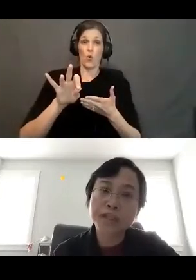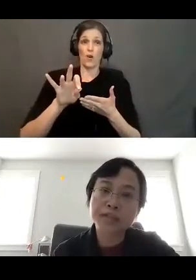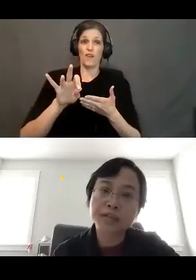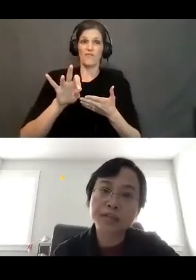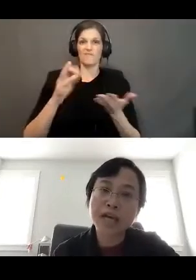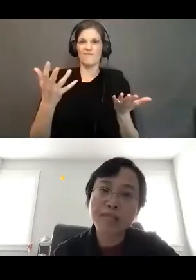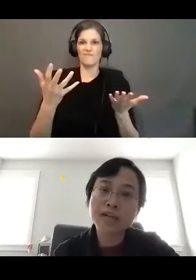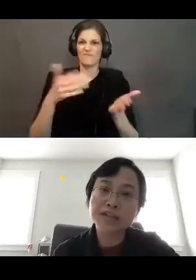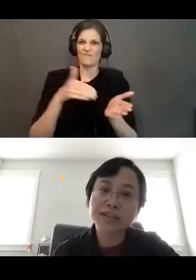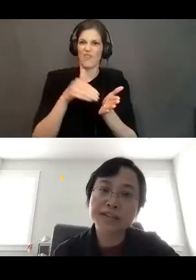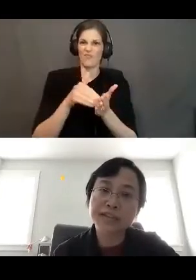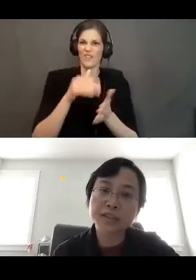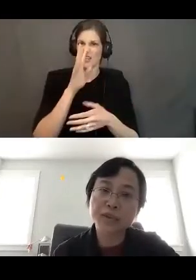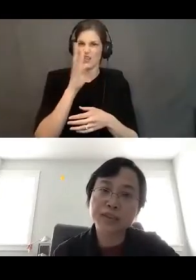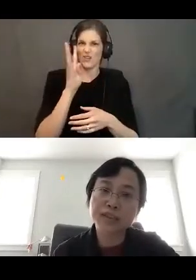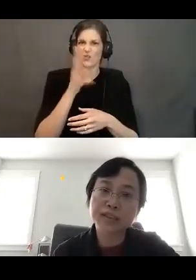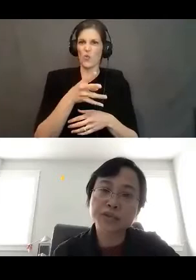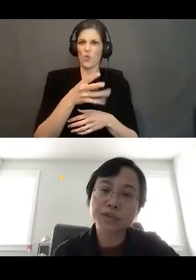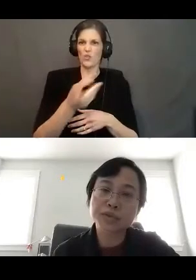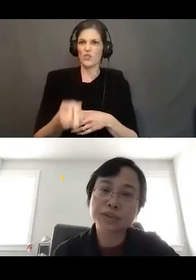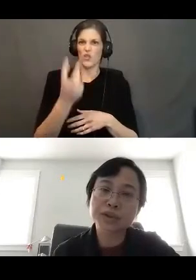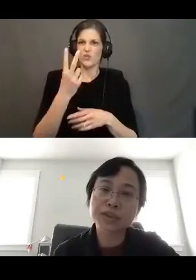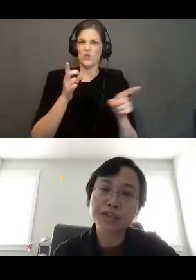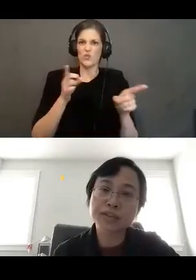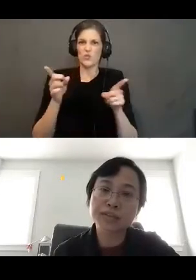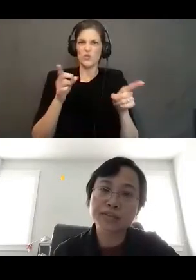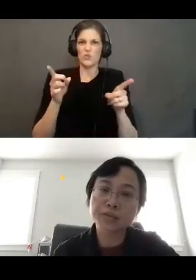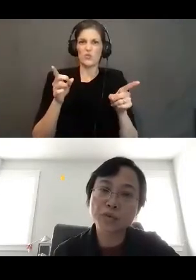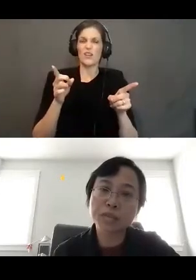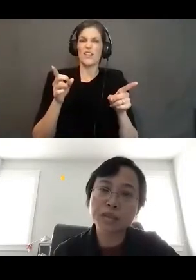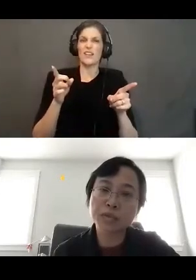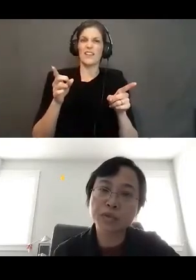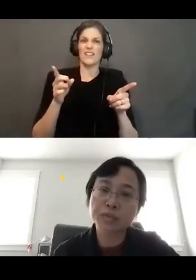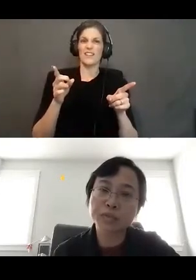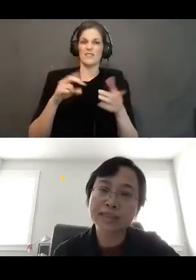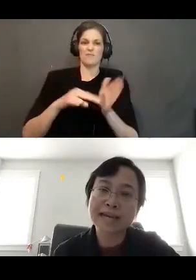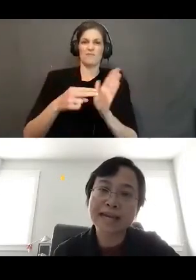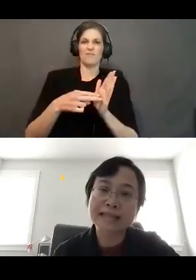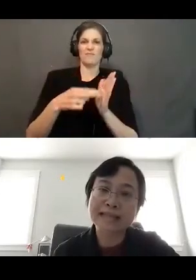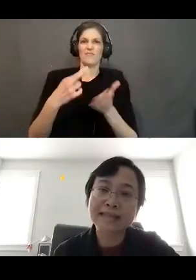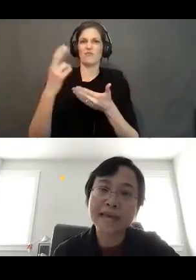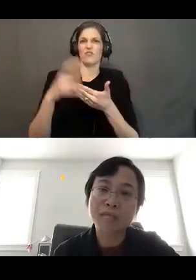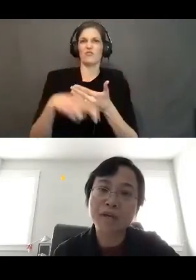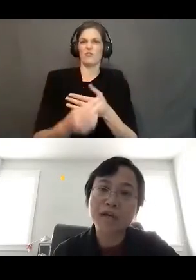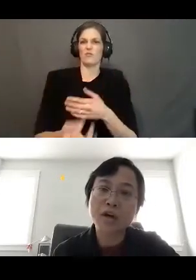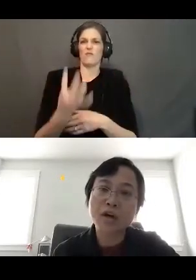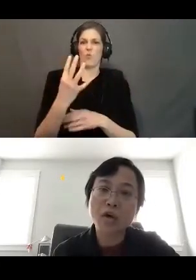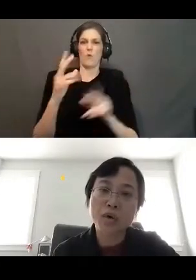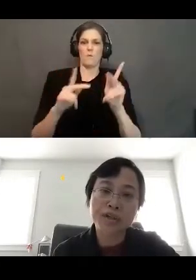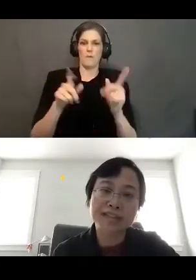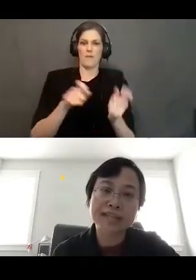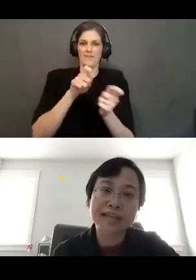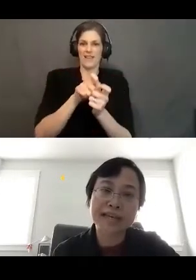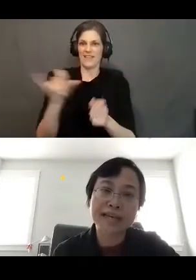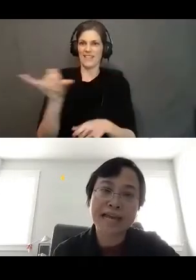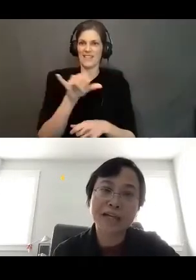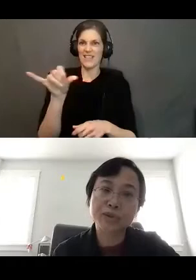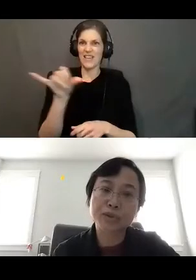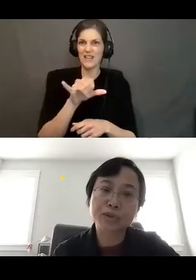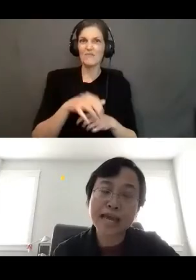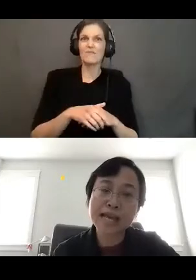ignoring the two dimensions and then treating these two, resulting these four people to be exactly the same. Whereas